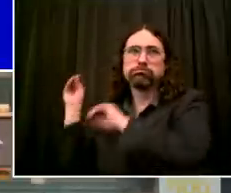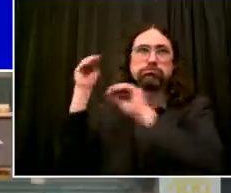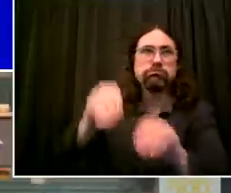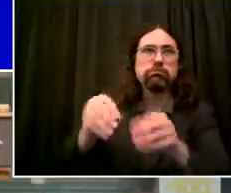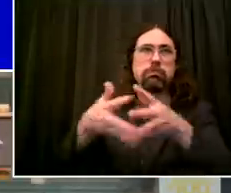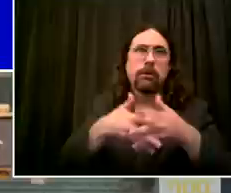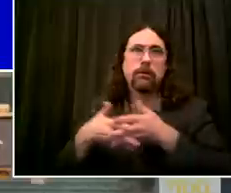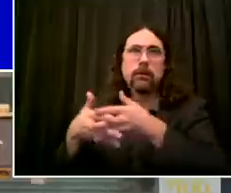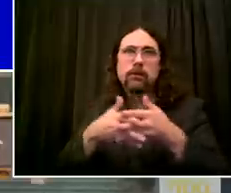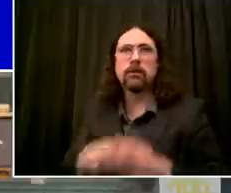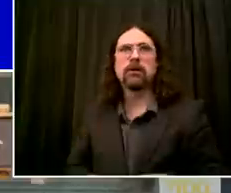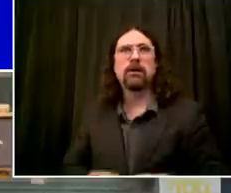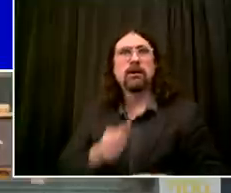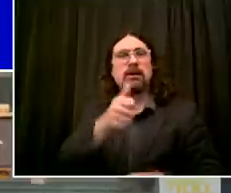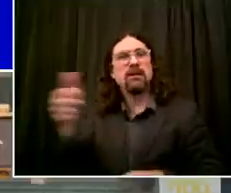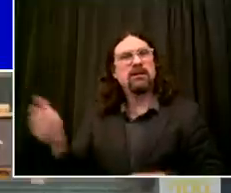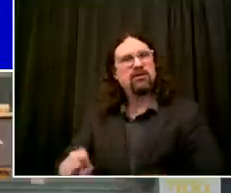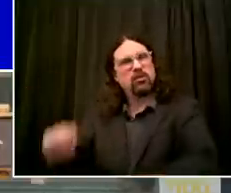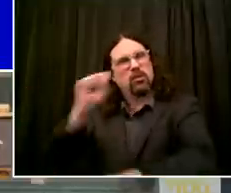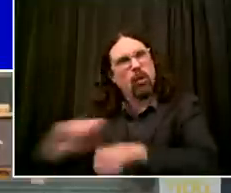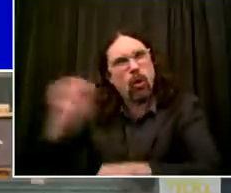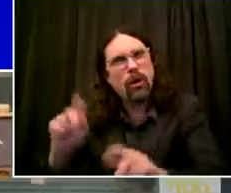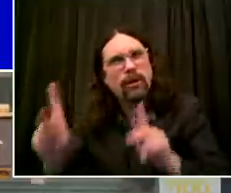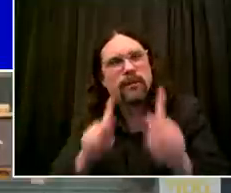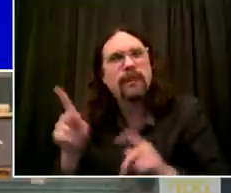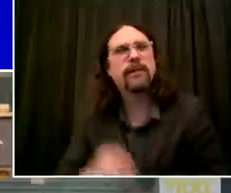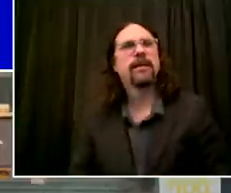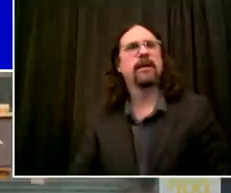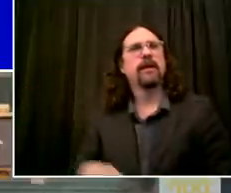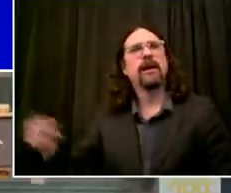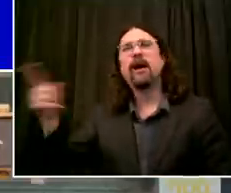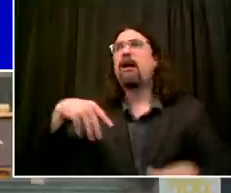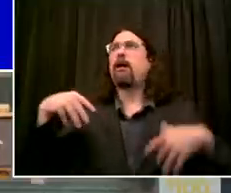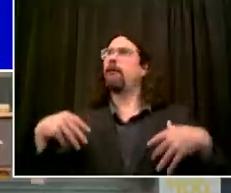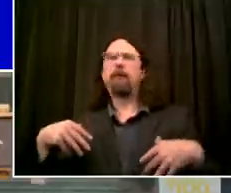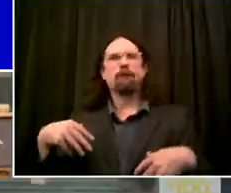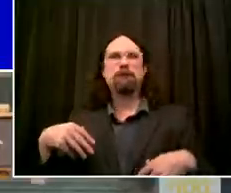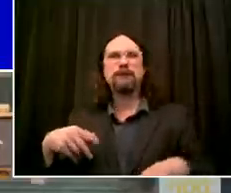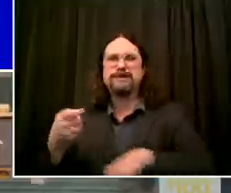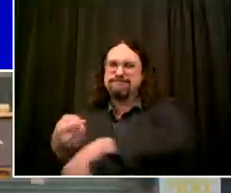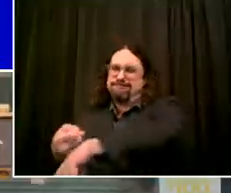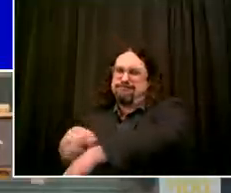their own community. And I talked to a lot of store owners in their stores.